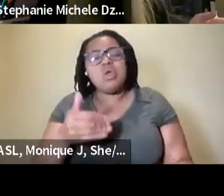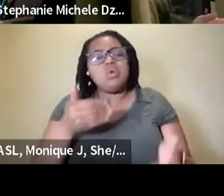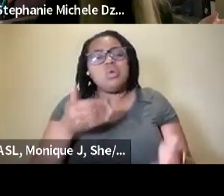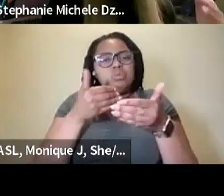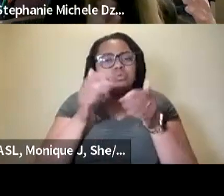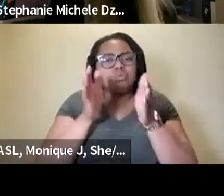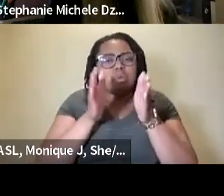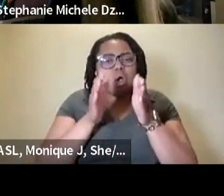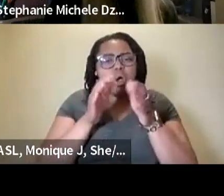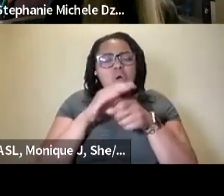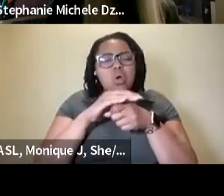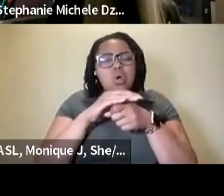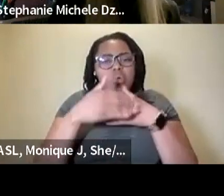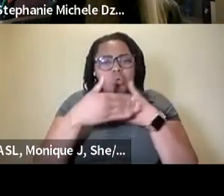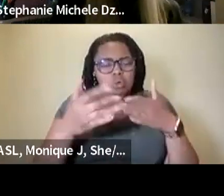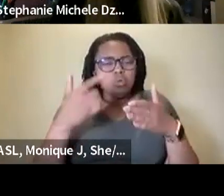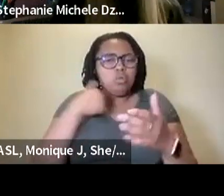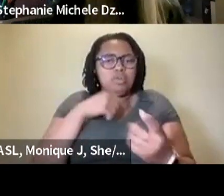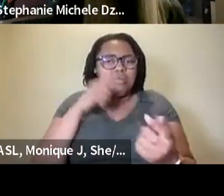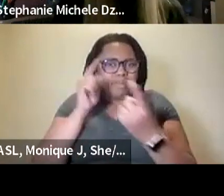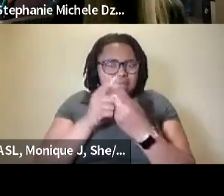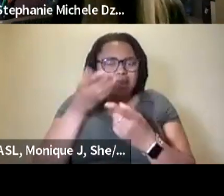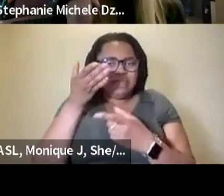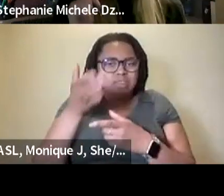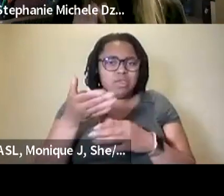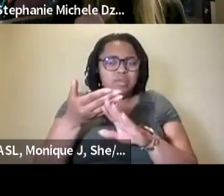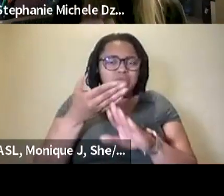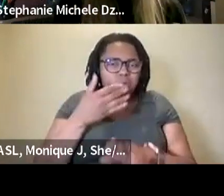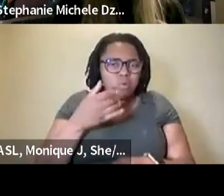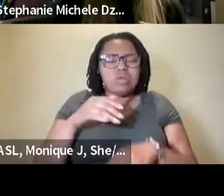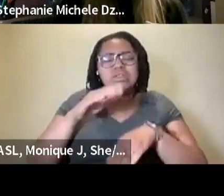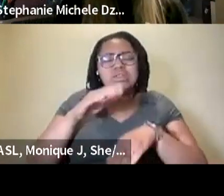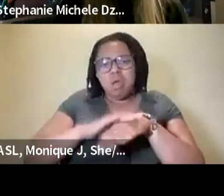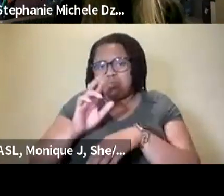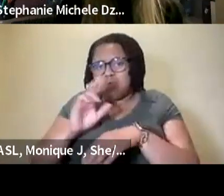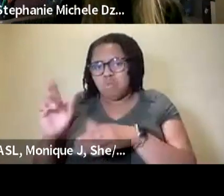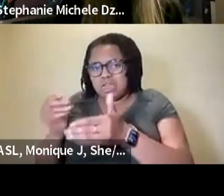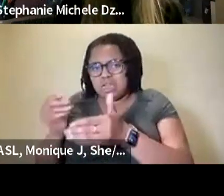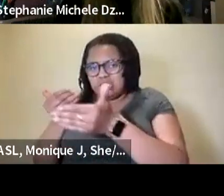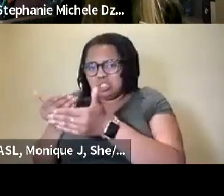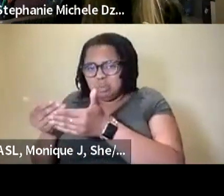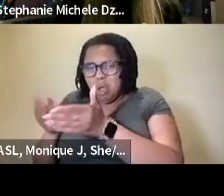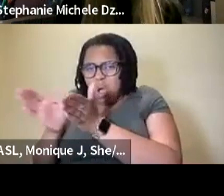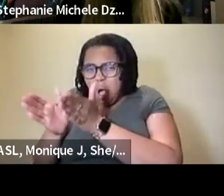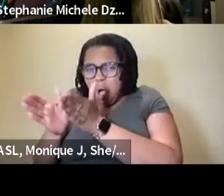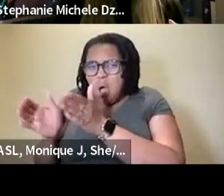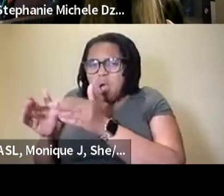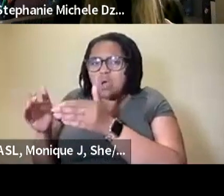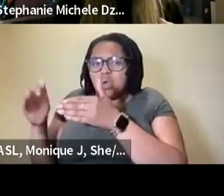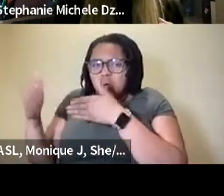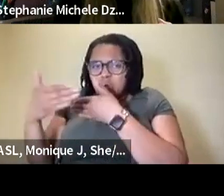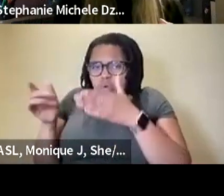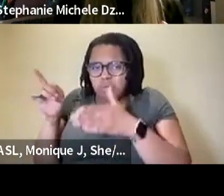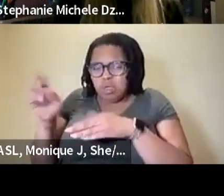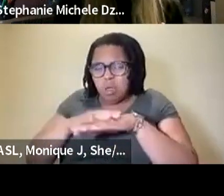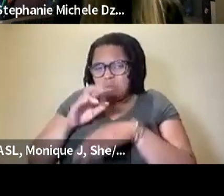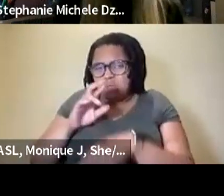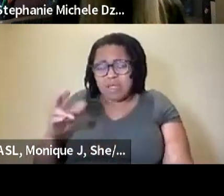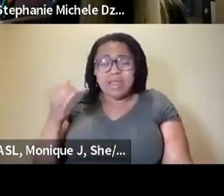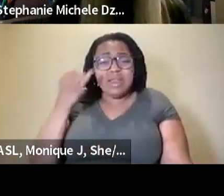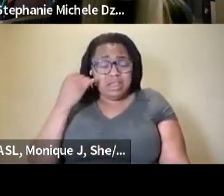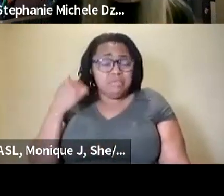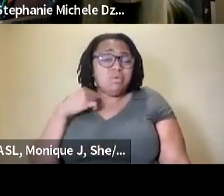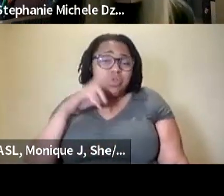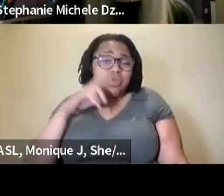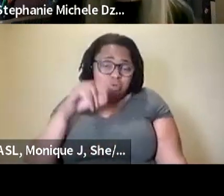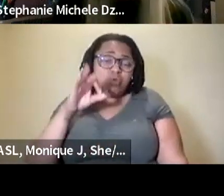when you first walk in over to the right. If we're going to do a forum, we are going to need to have not